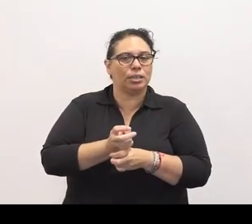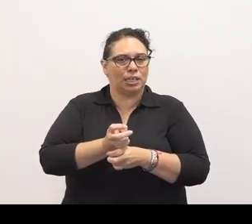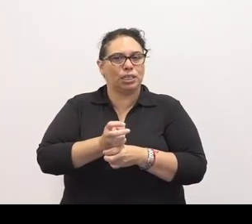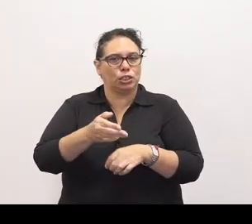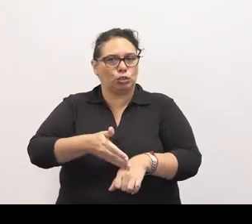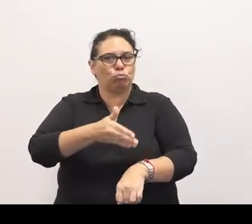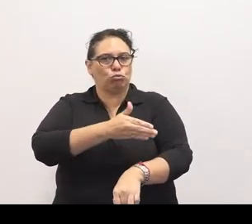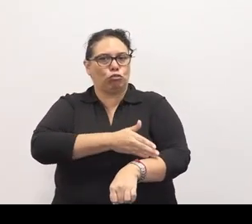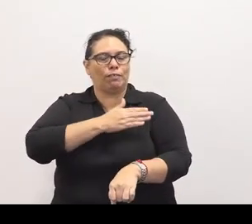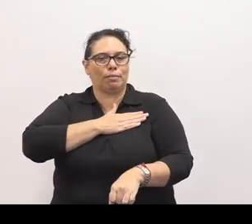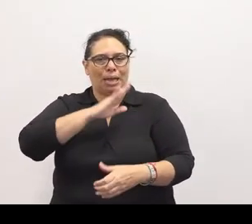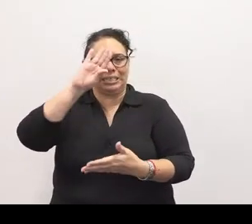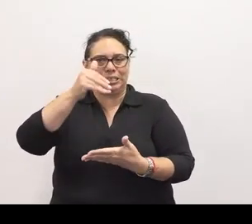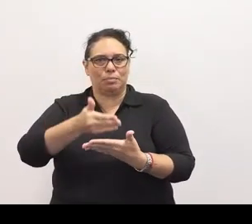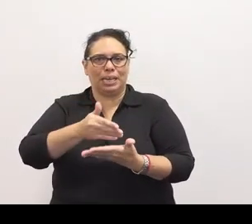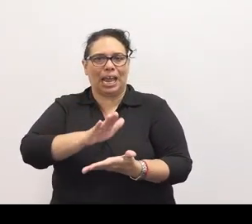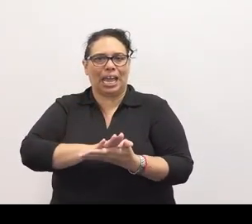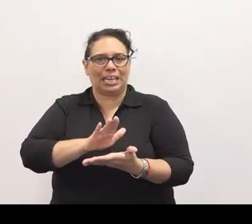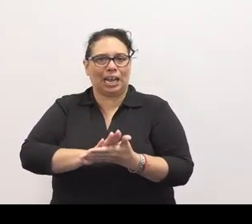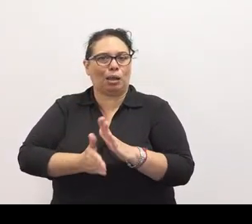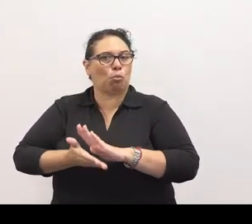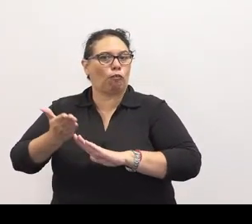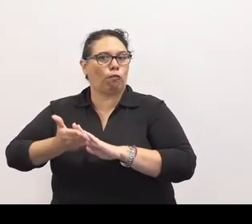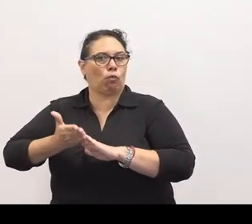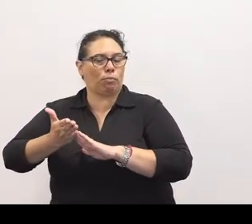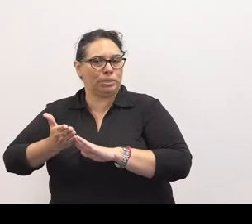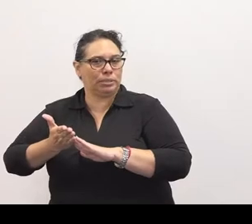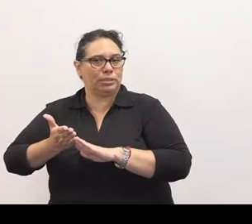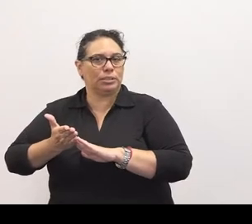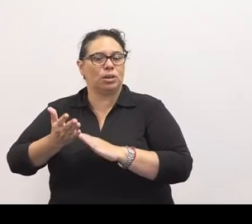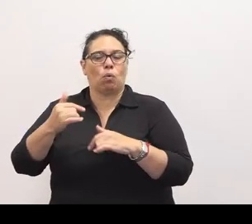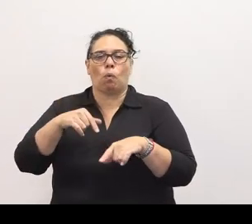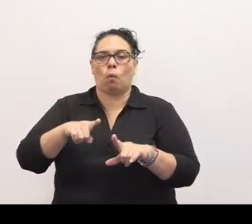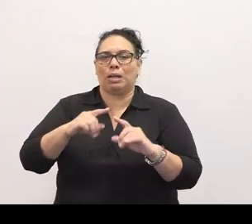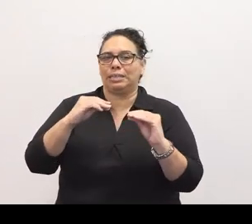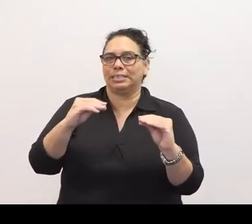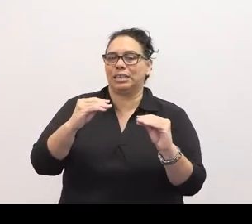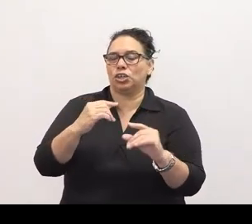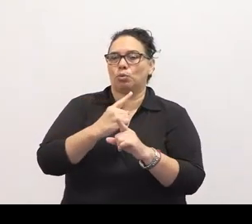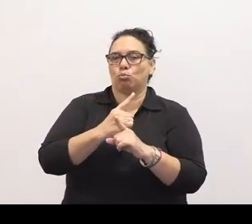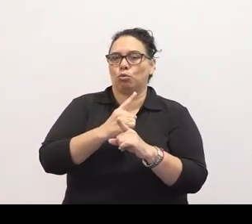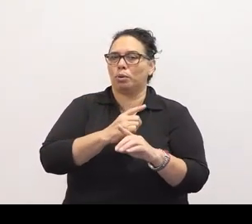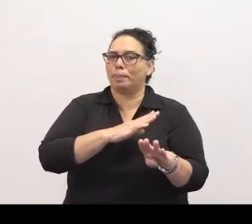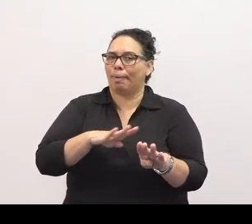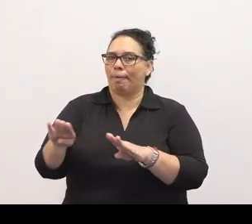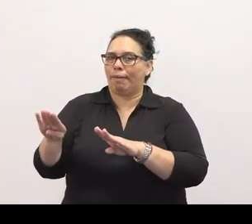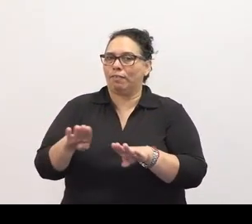improve my son's academic performance while teaching him appropriate behaviors.